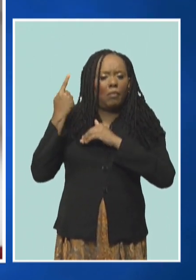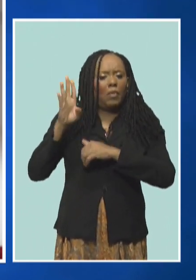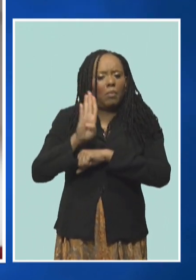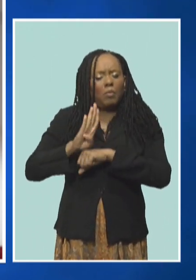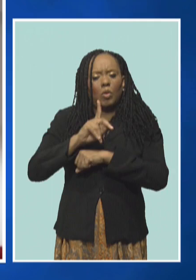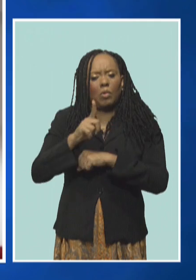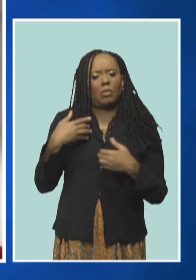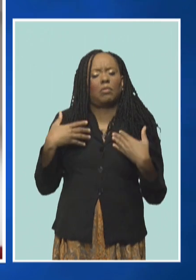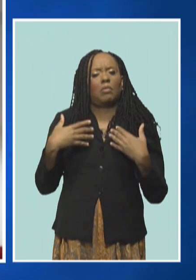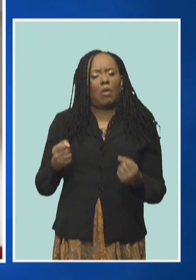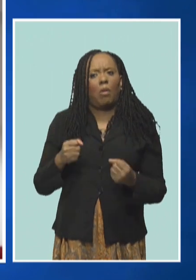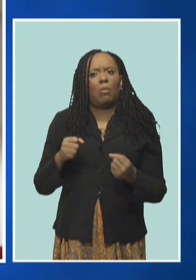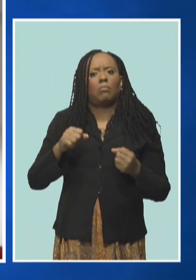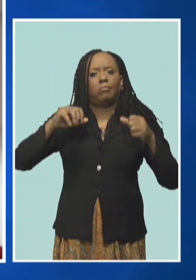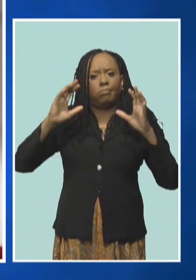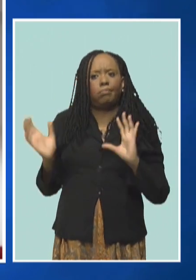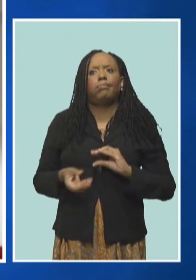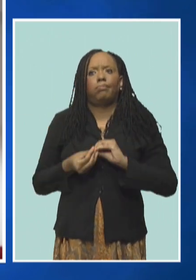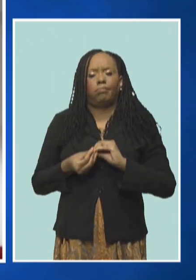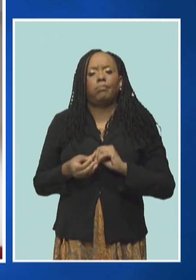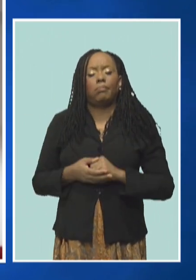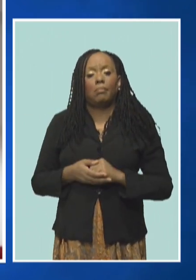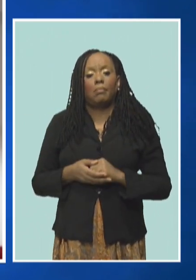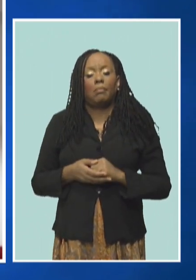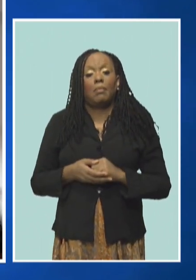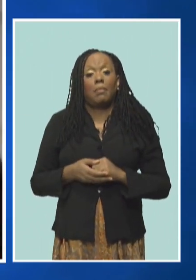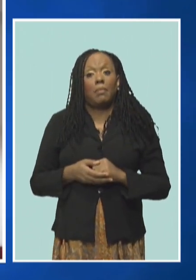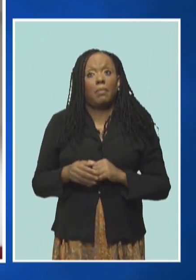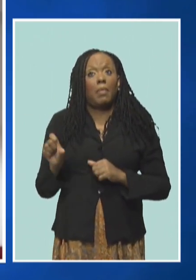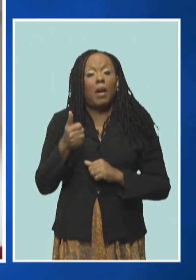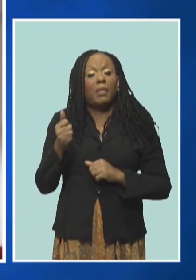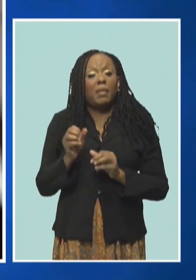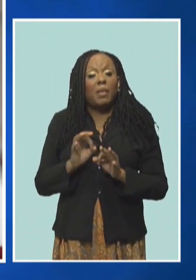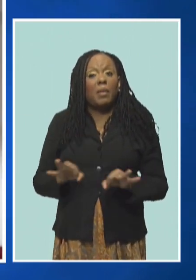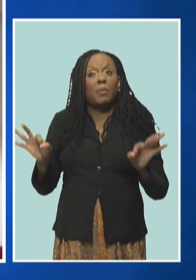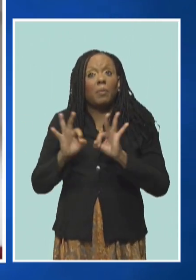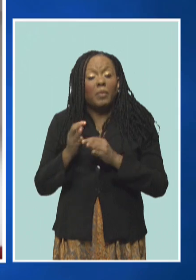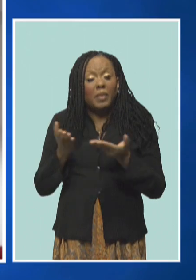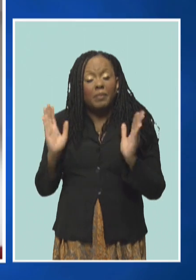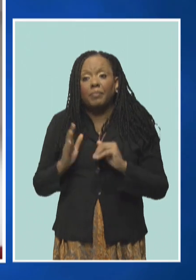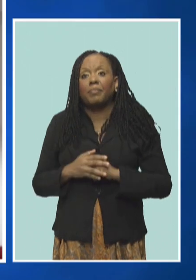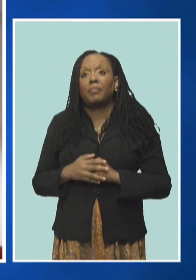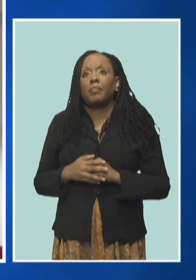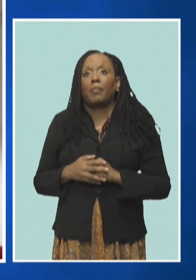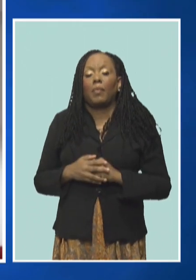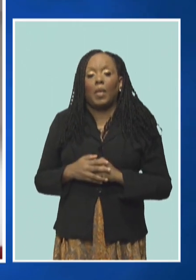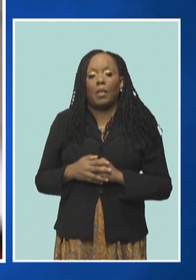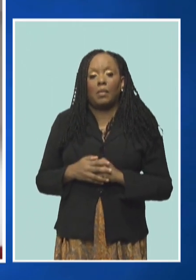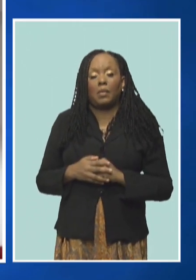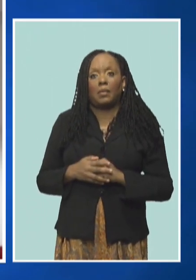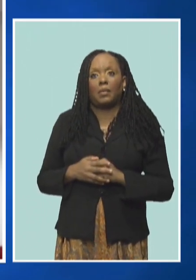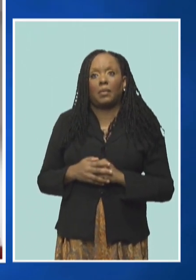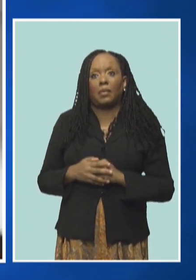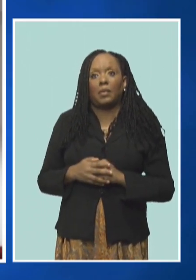strong overall. Some other key metrics, inflation at 2.7%, that has